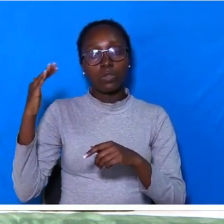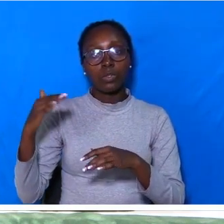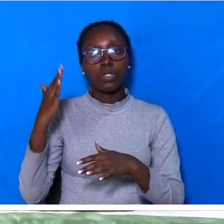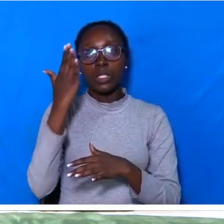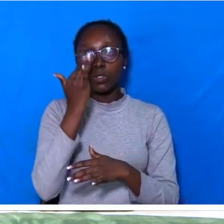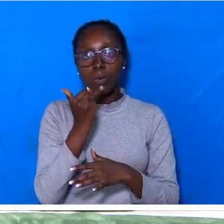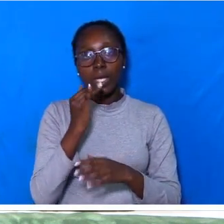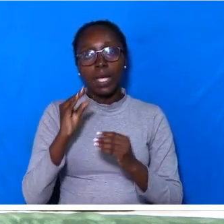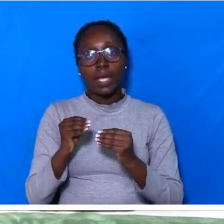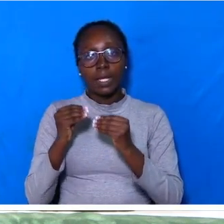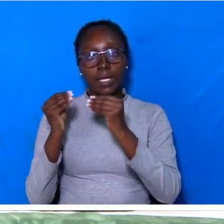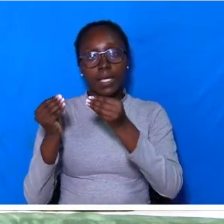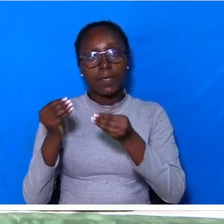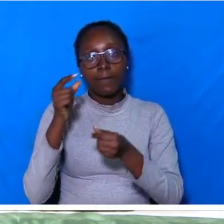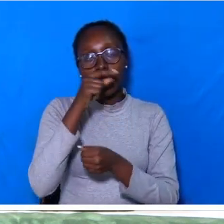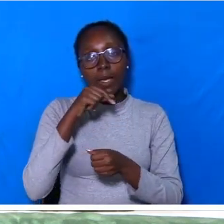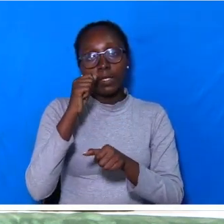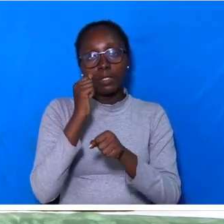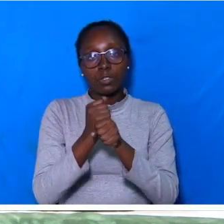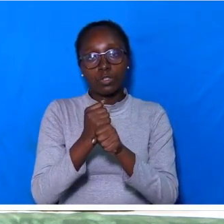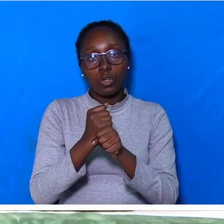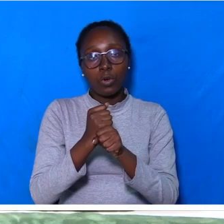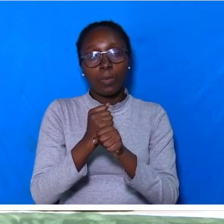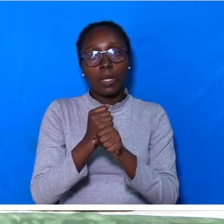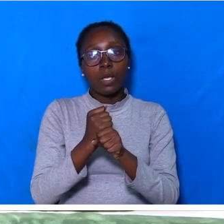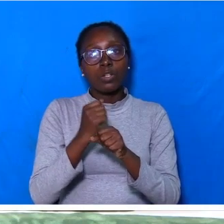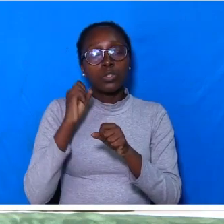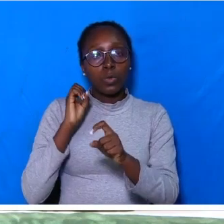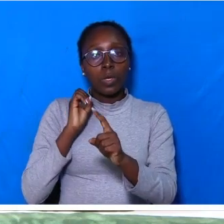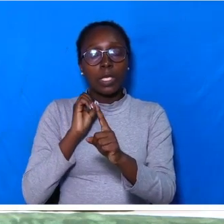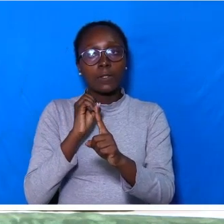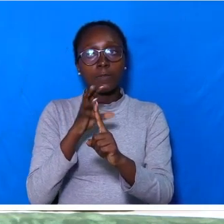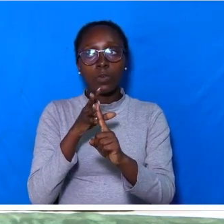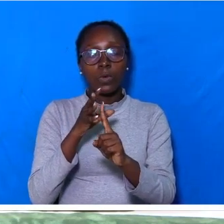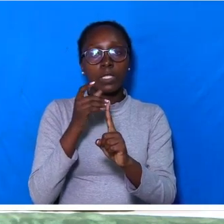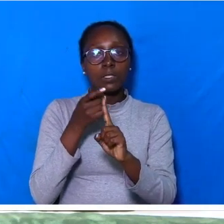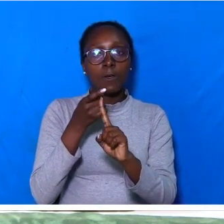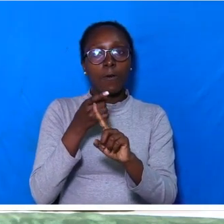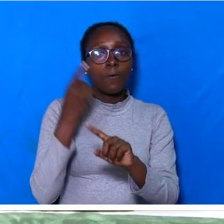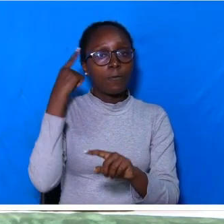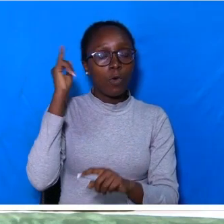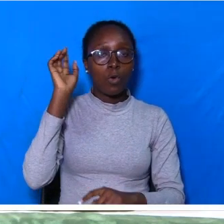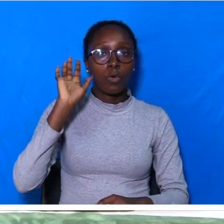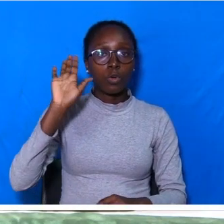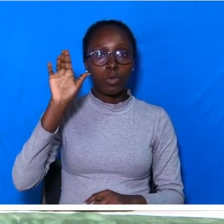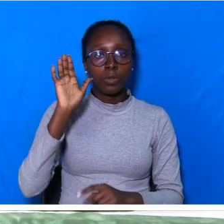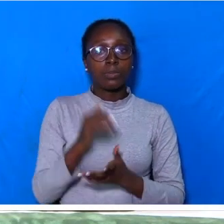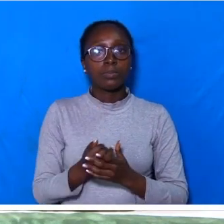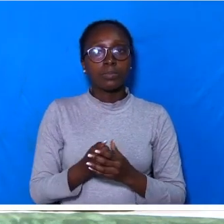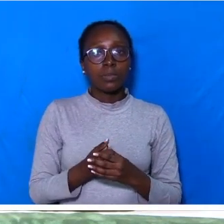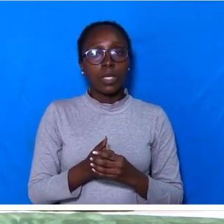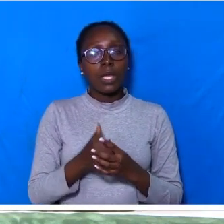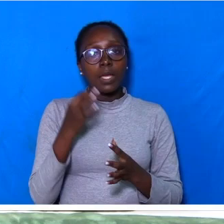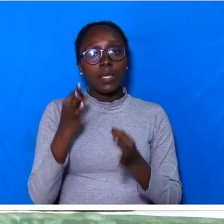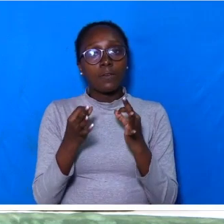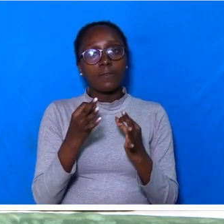He calls us to places to influence things for him. Now, if one person has rebelled, turned their back on the Lord, disobeyed